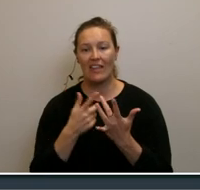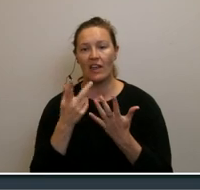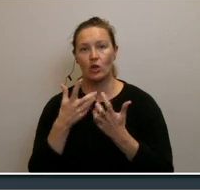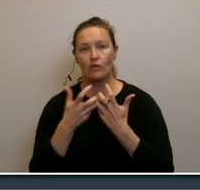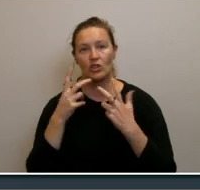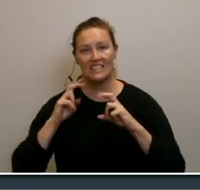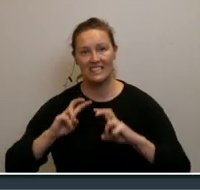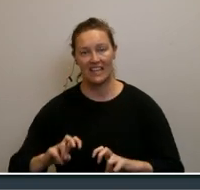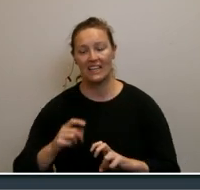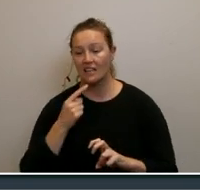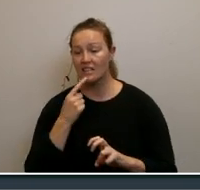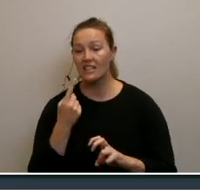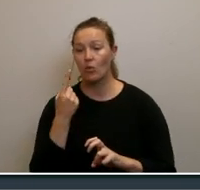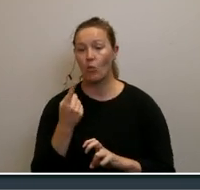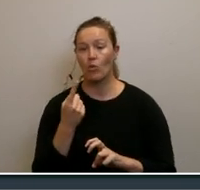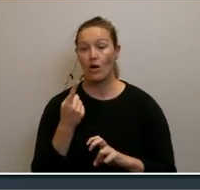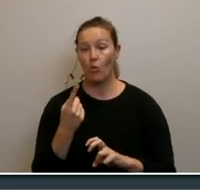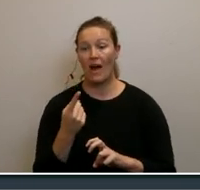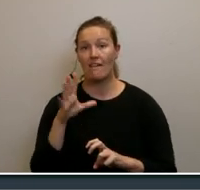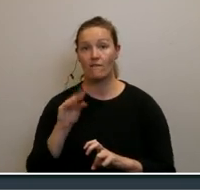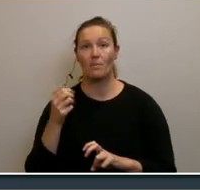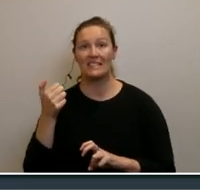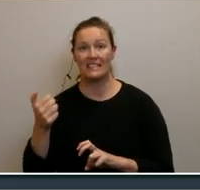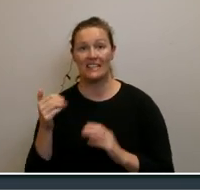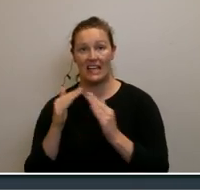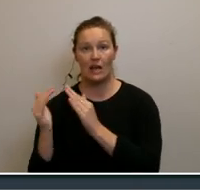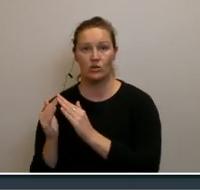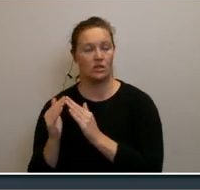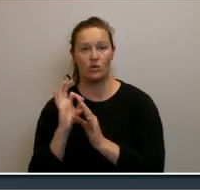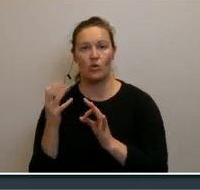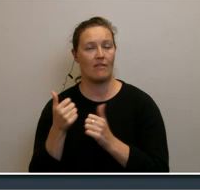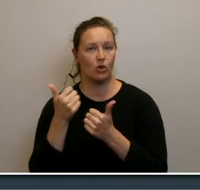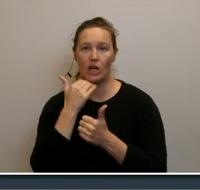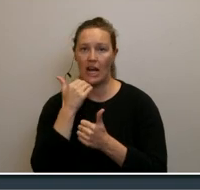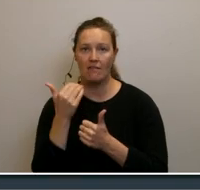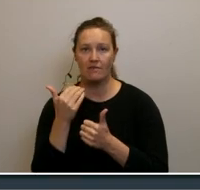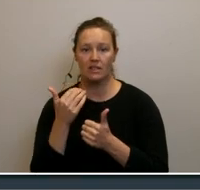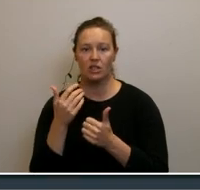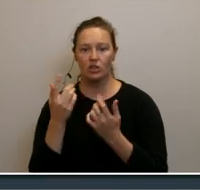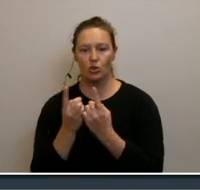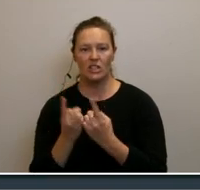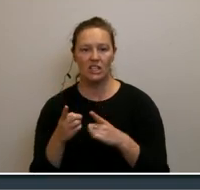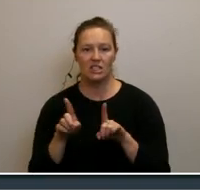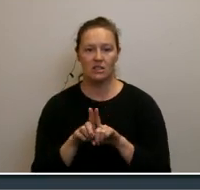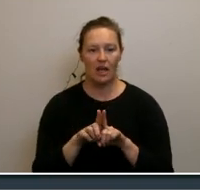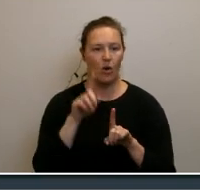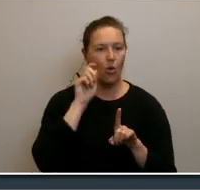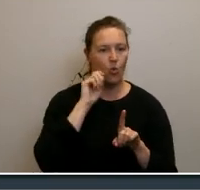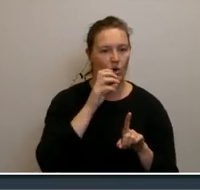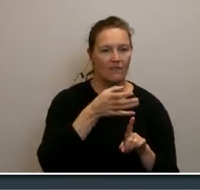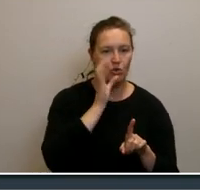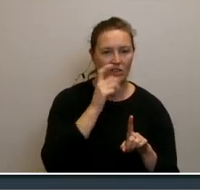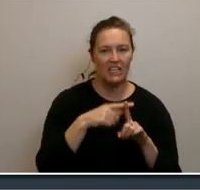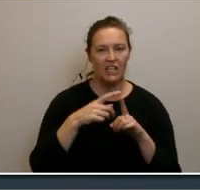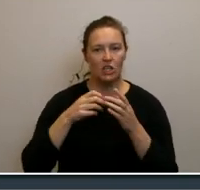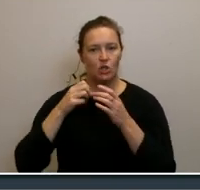another university study that found that one in six houses were not receiving quality utilities. You know, this is covering the drinking water, the sewerage, the phone, the